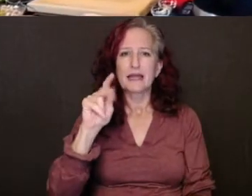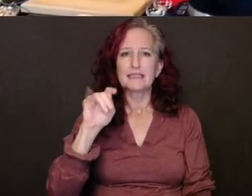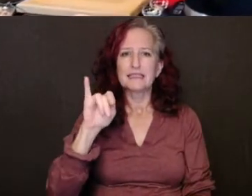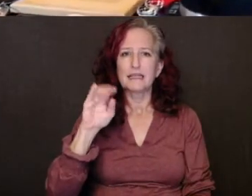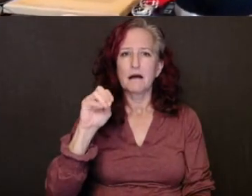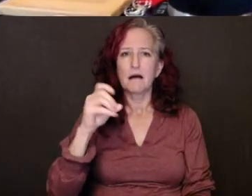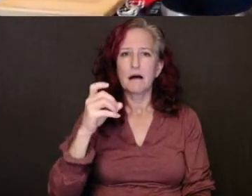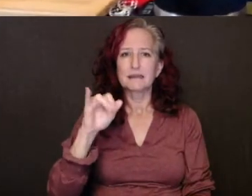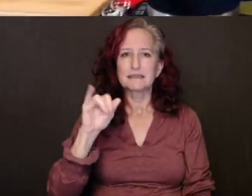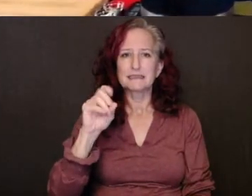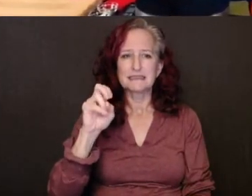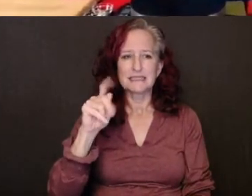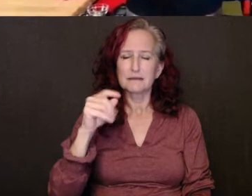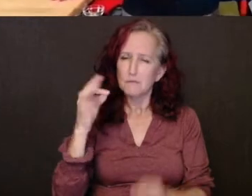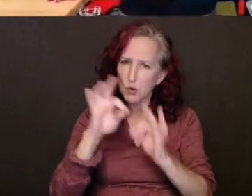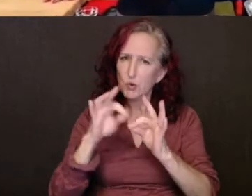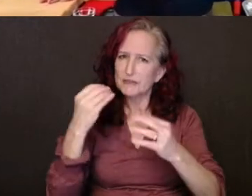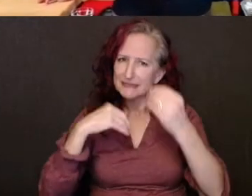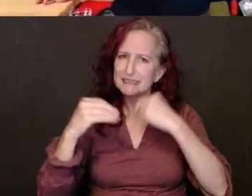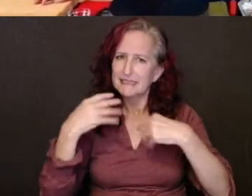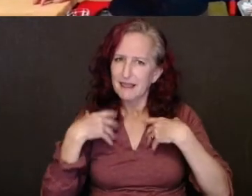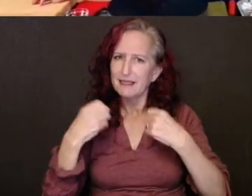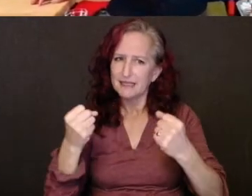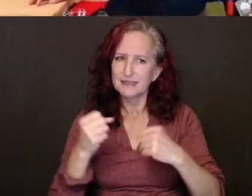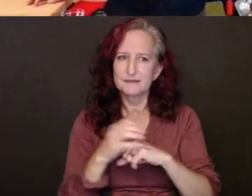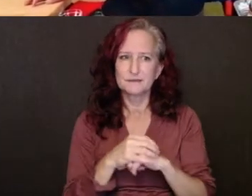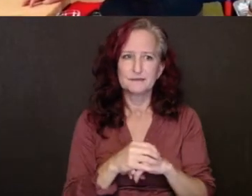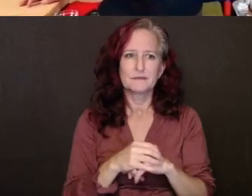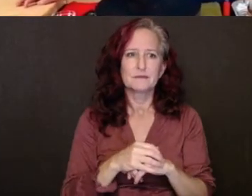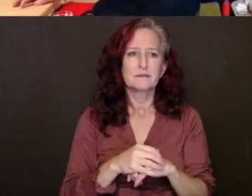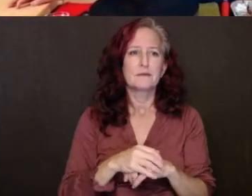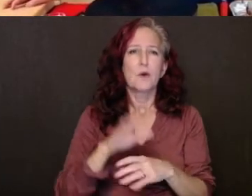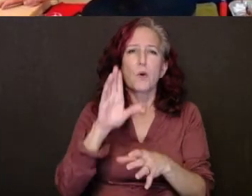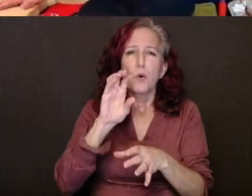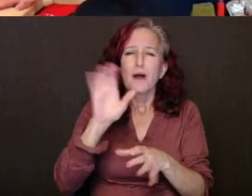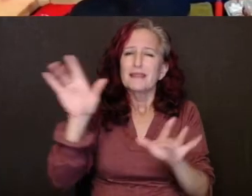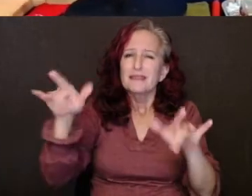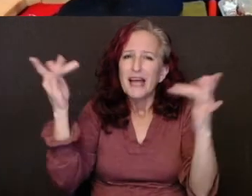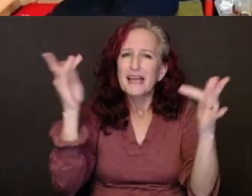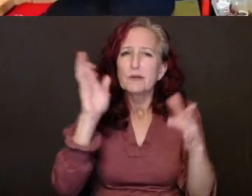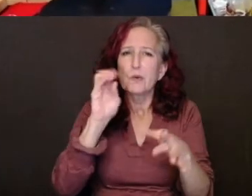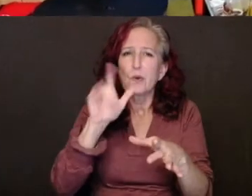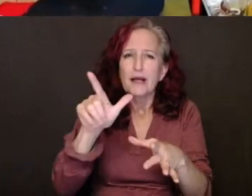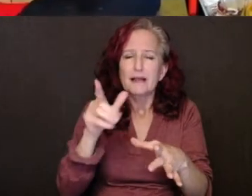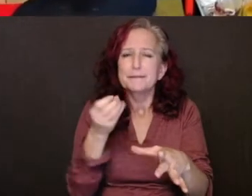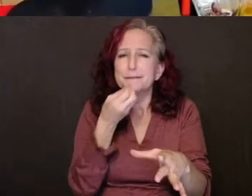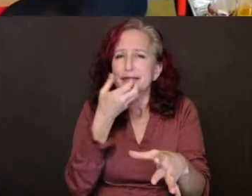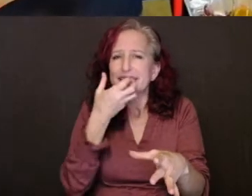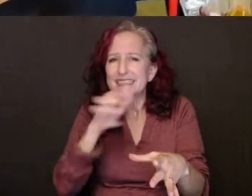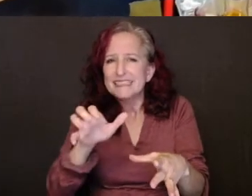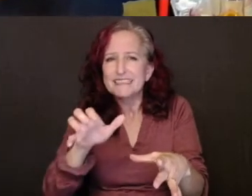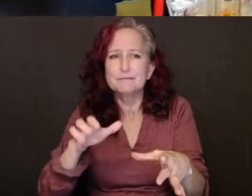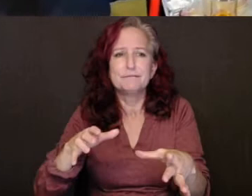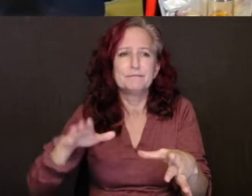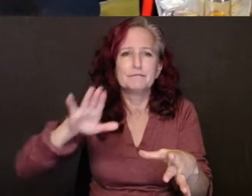healthy oil, the Camellia tea seed oil. It's also plant-based tea seed oil. You can use olive oil, you can use any of these. This is